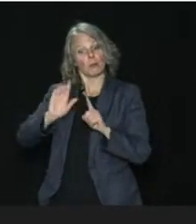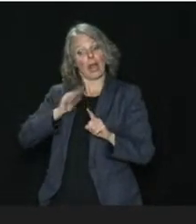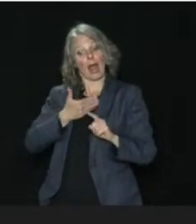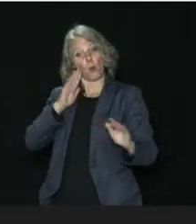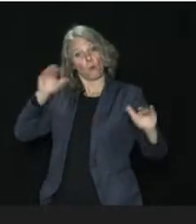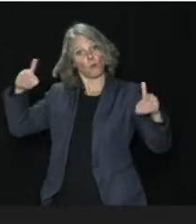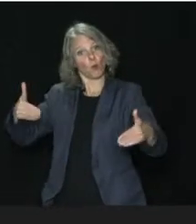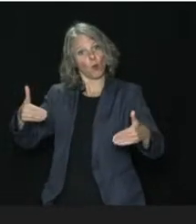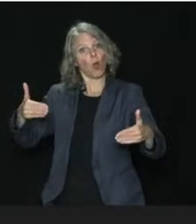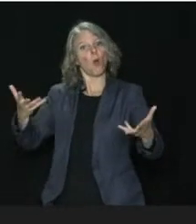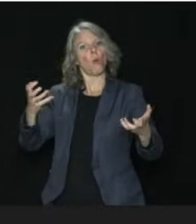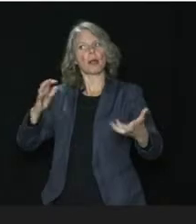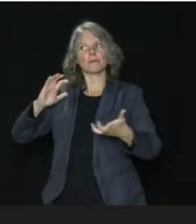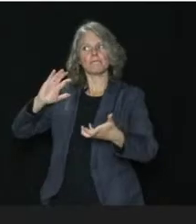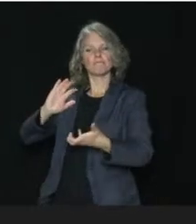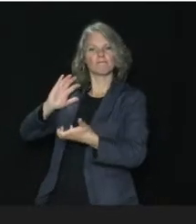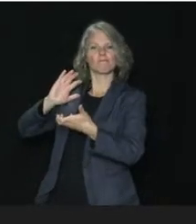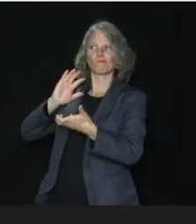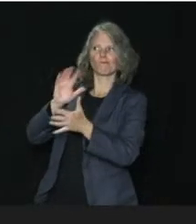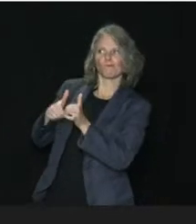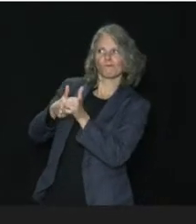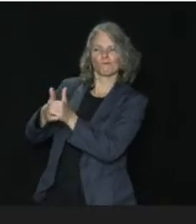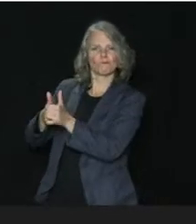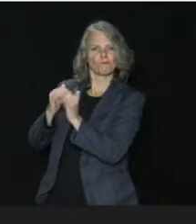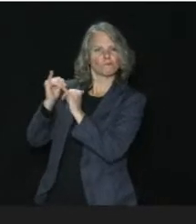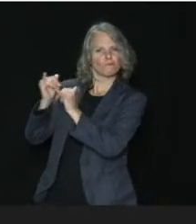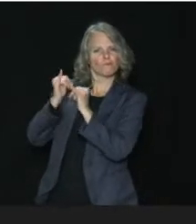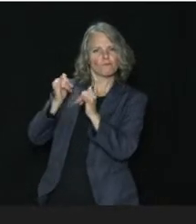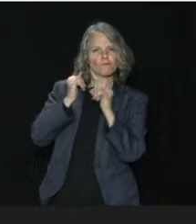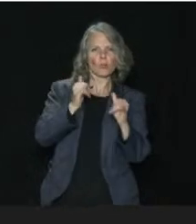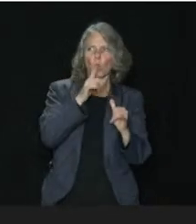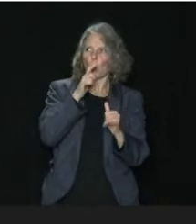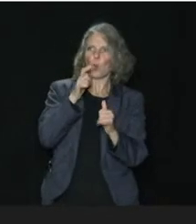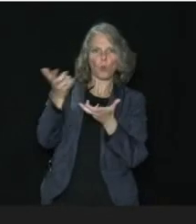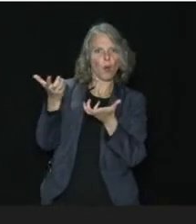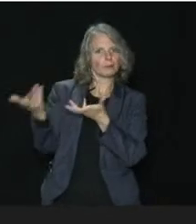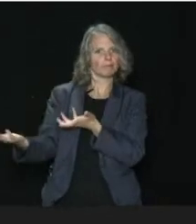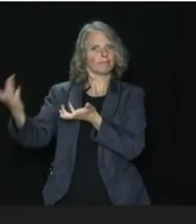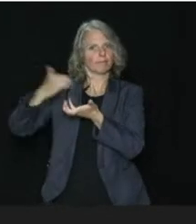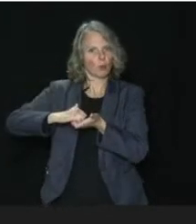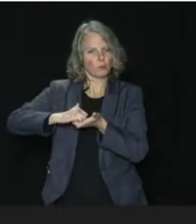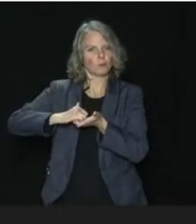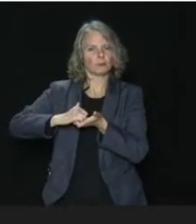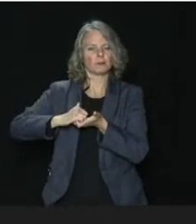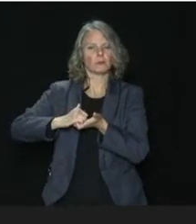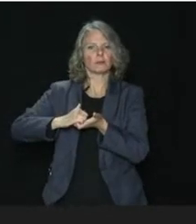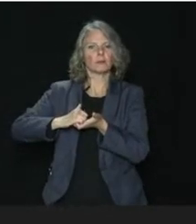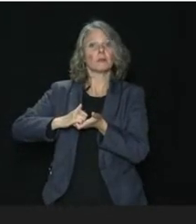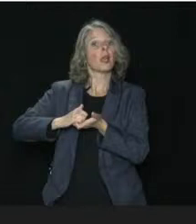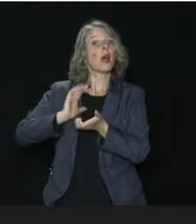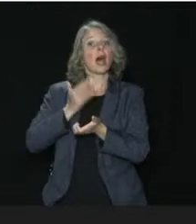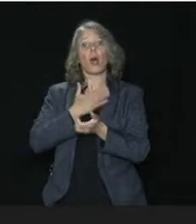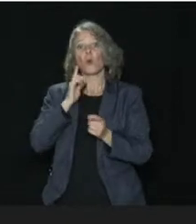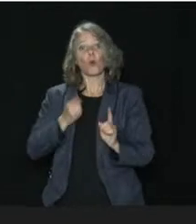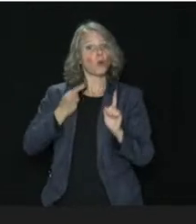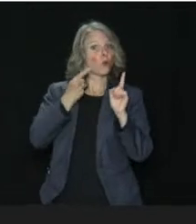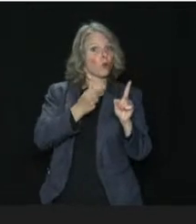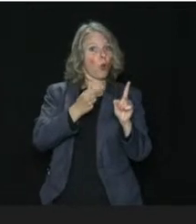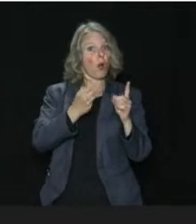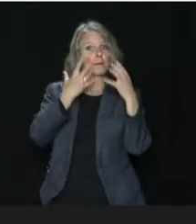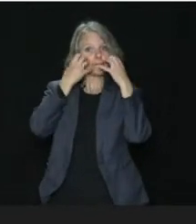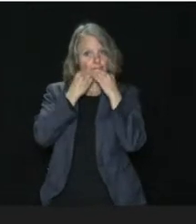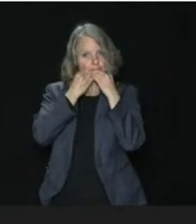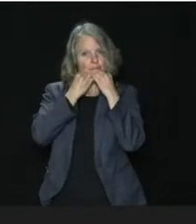aligning with the countries that would like to do so, because we know that ensuring the protection of Canadians must be